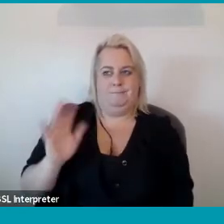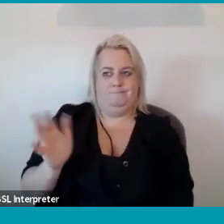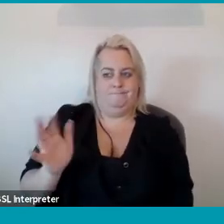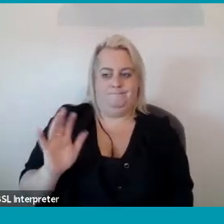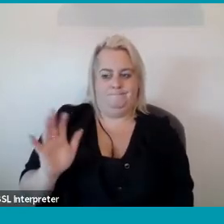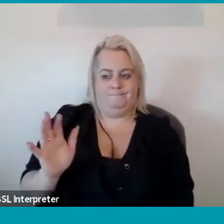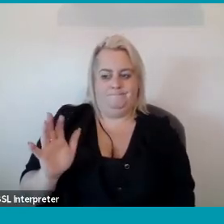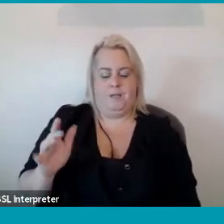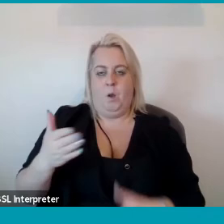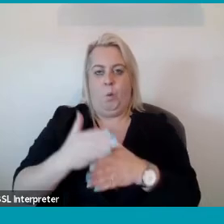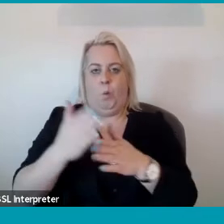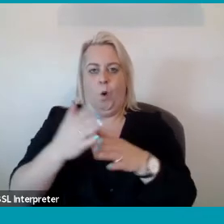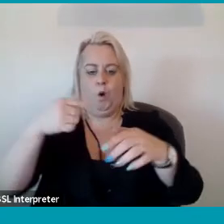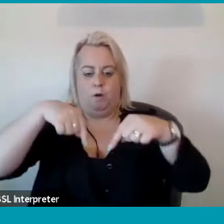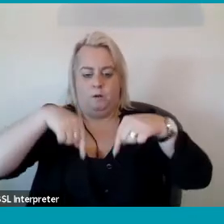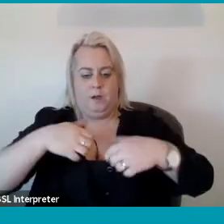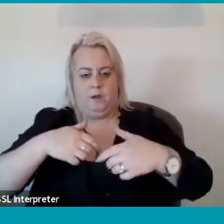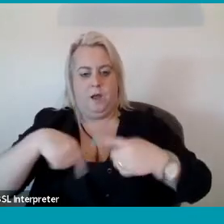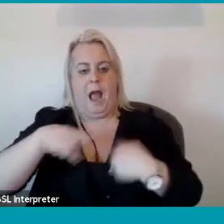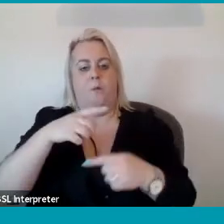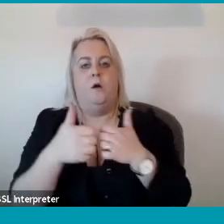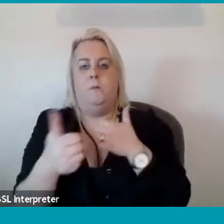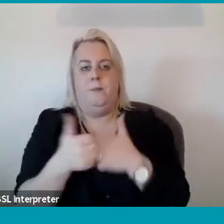our organization.